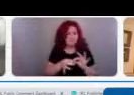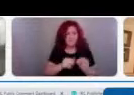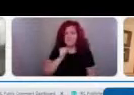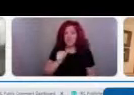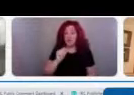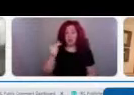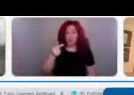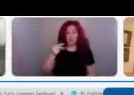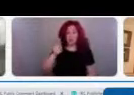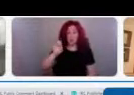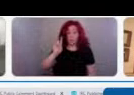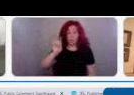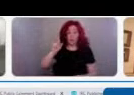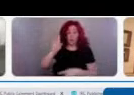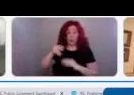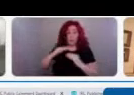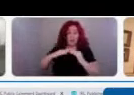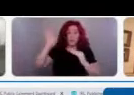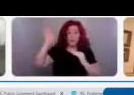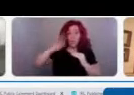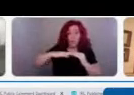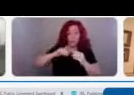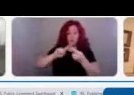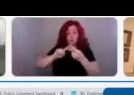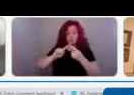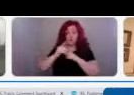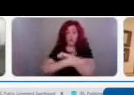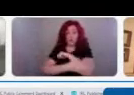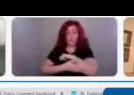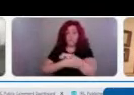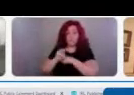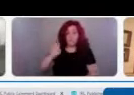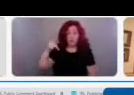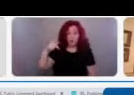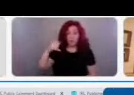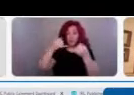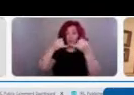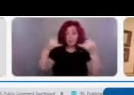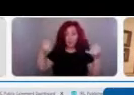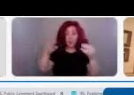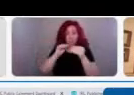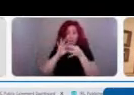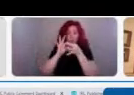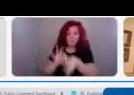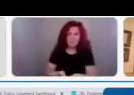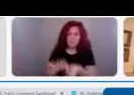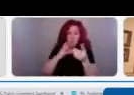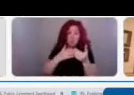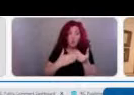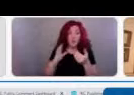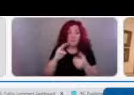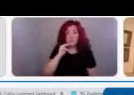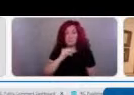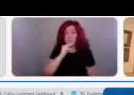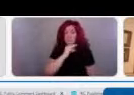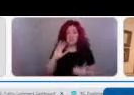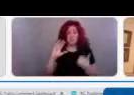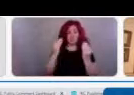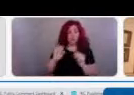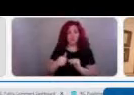north and to the maricopa county border we have much more in common with the rest of mesa than we do with the other areas